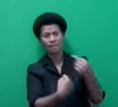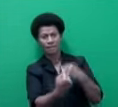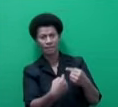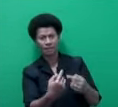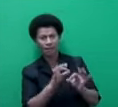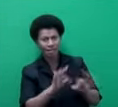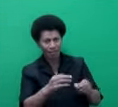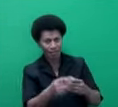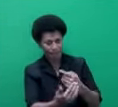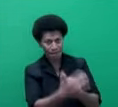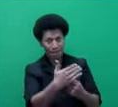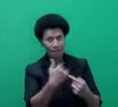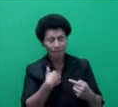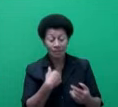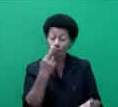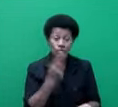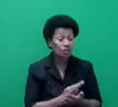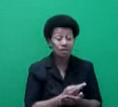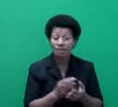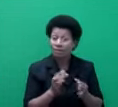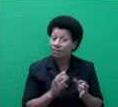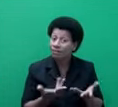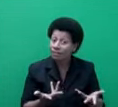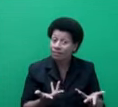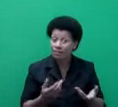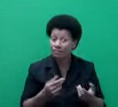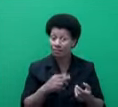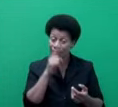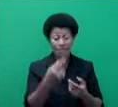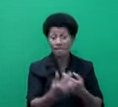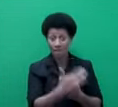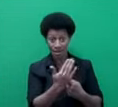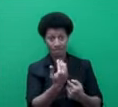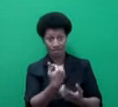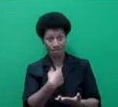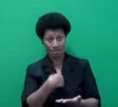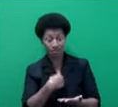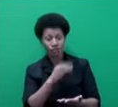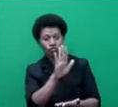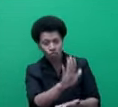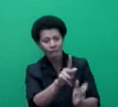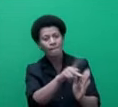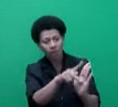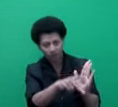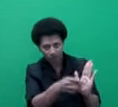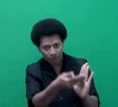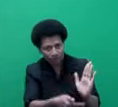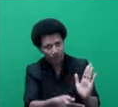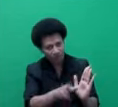blame. Let's be real. We are not to blame. It's you. It's your policies that put you in that particular